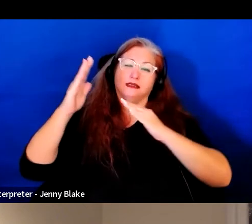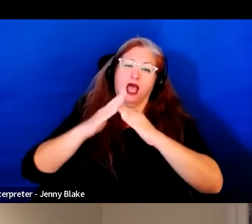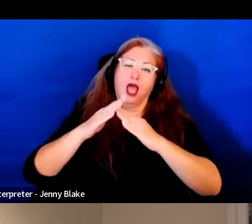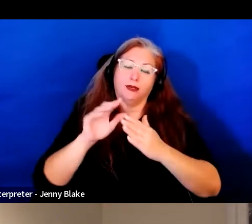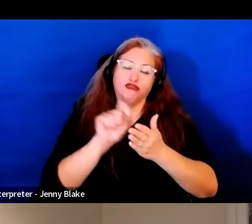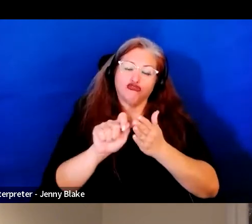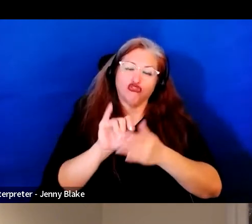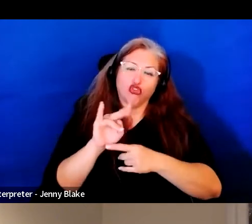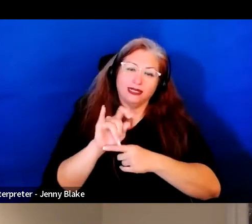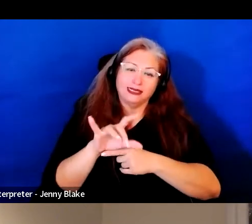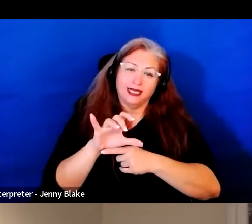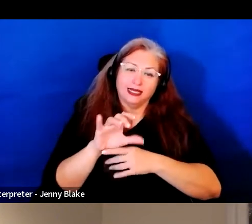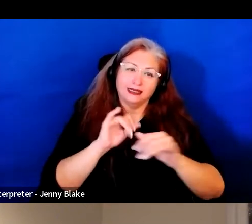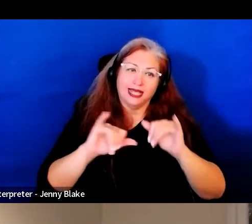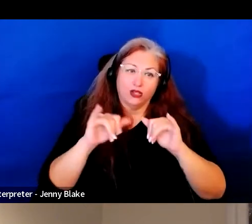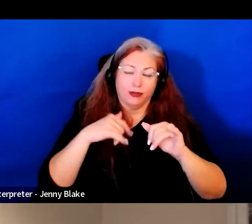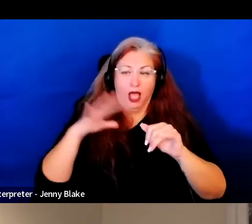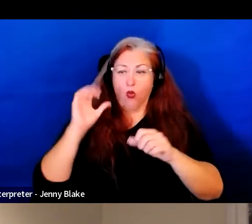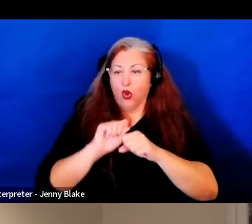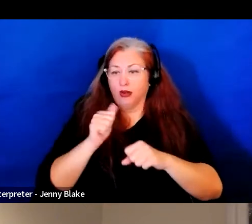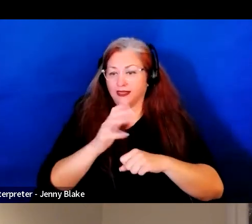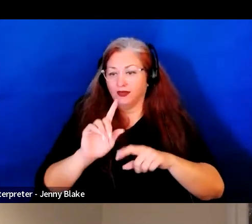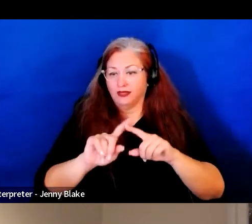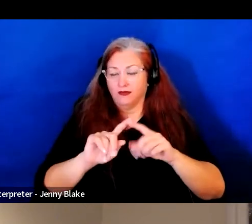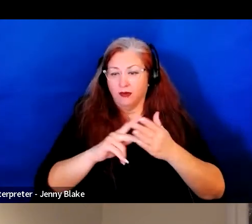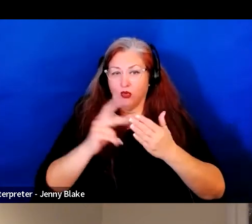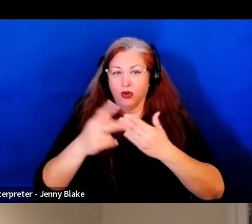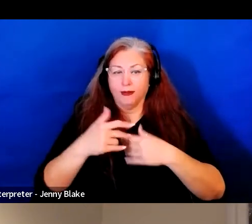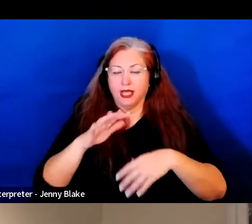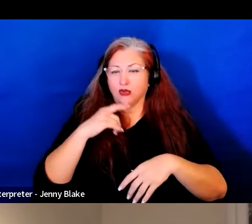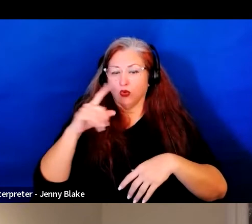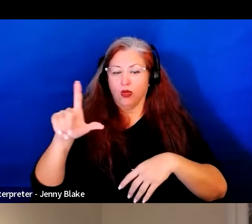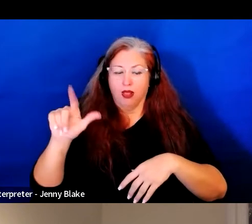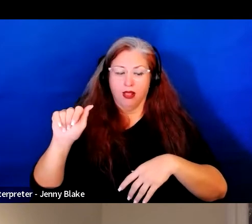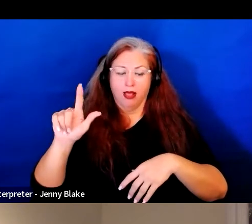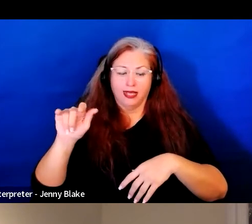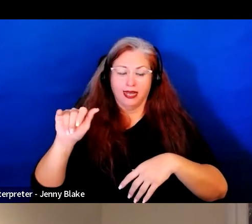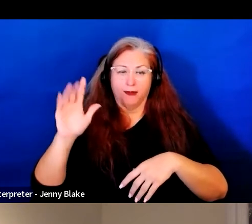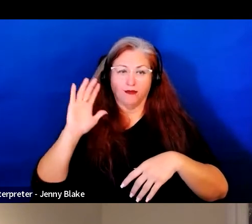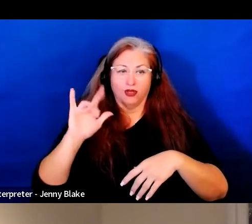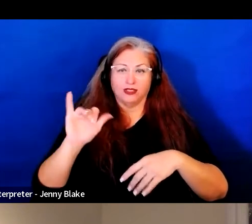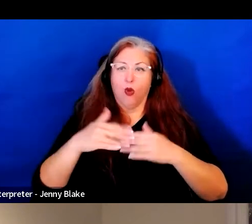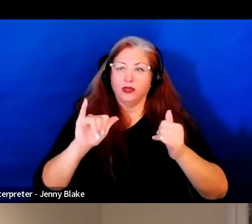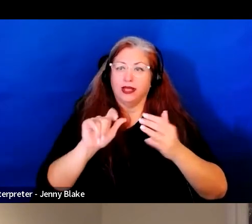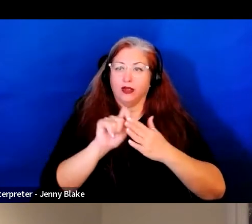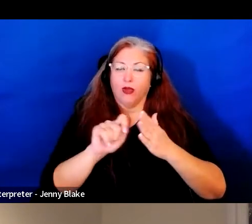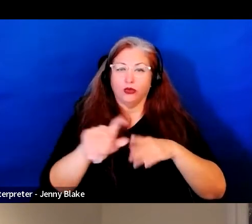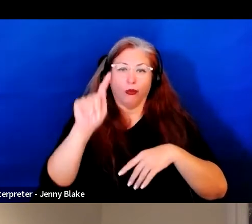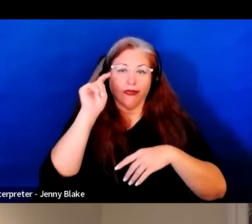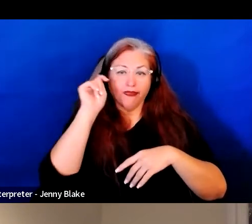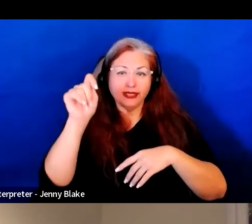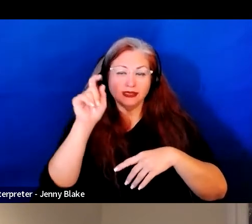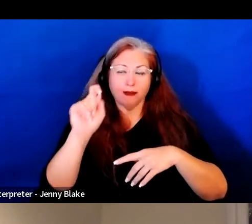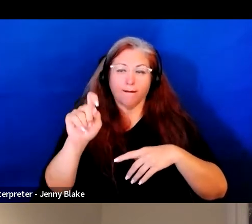several programs, I told Lalita before that I literally, it's like writing a thesis where you have to